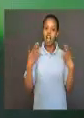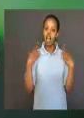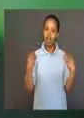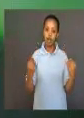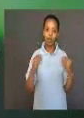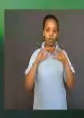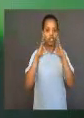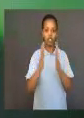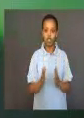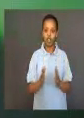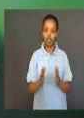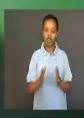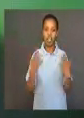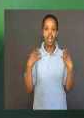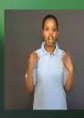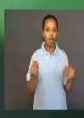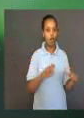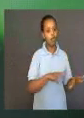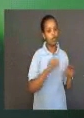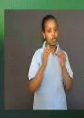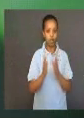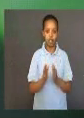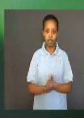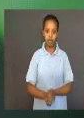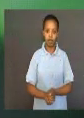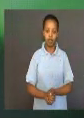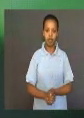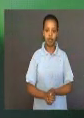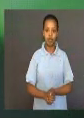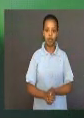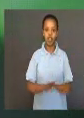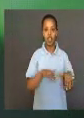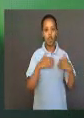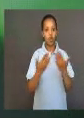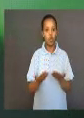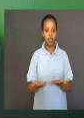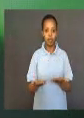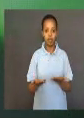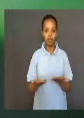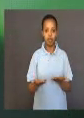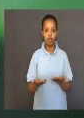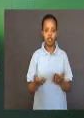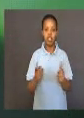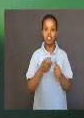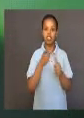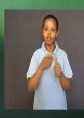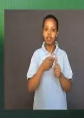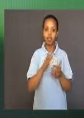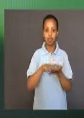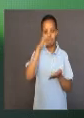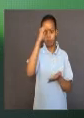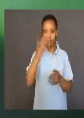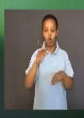Hello, teacher. Hello, students. Welcome to the first lesson